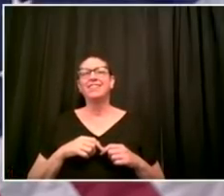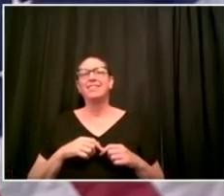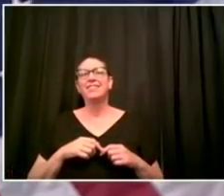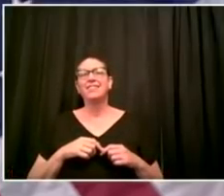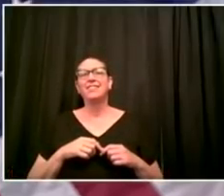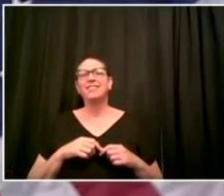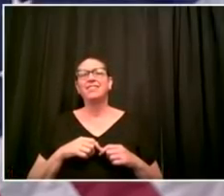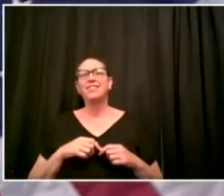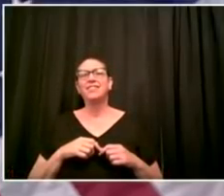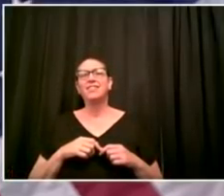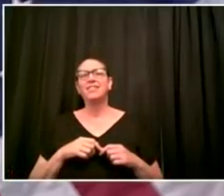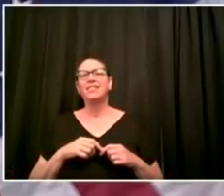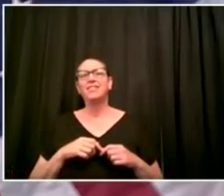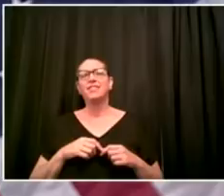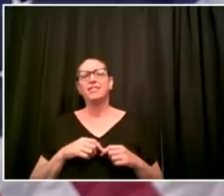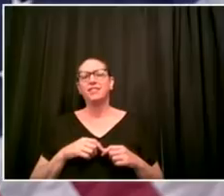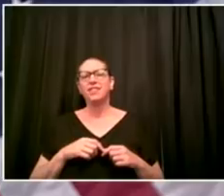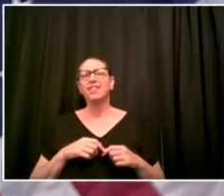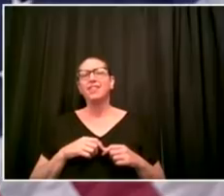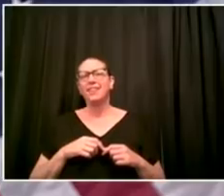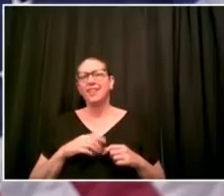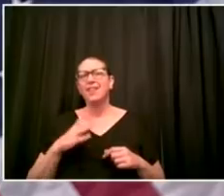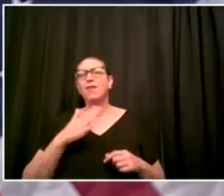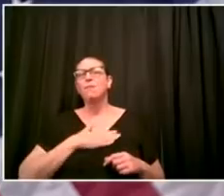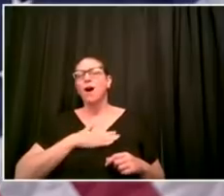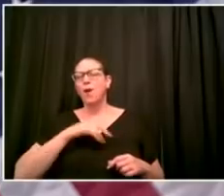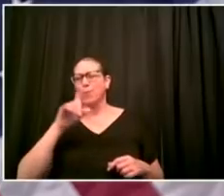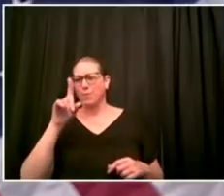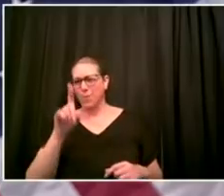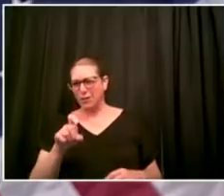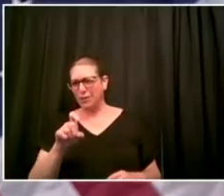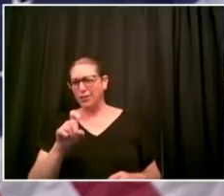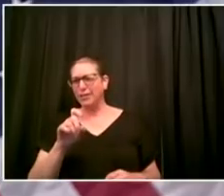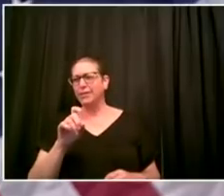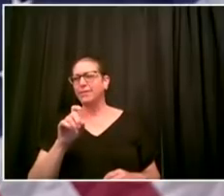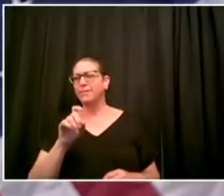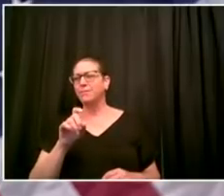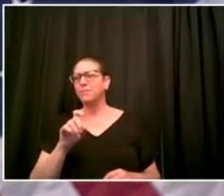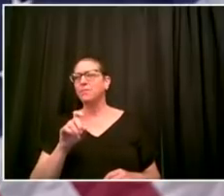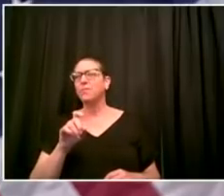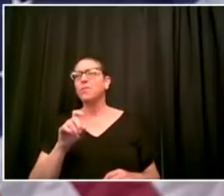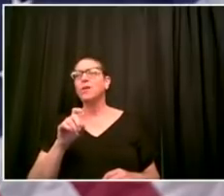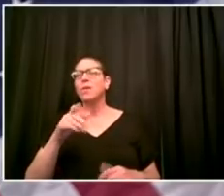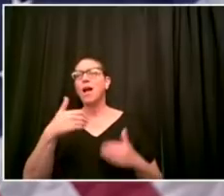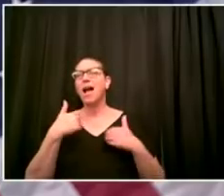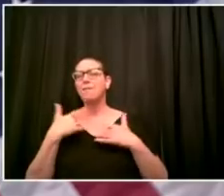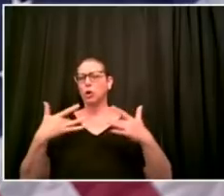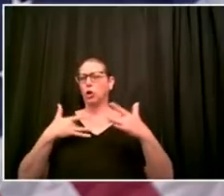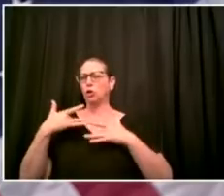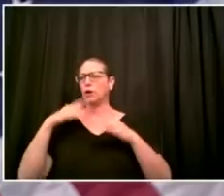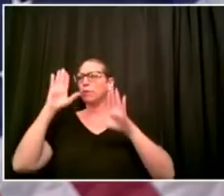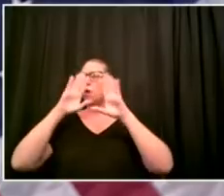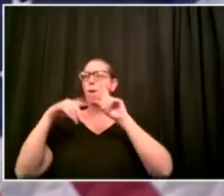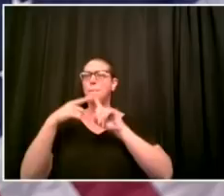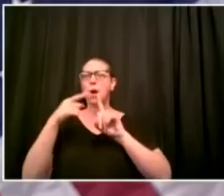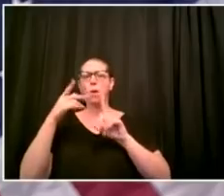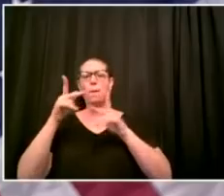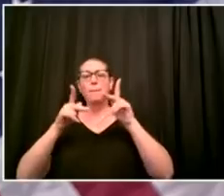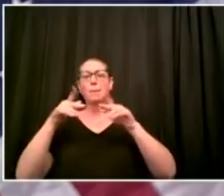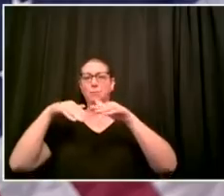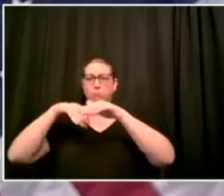this about concerns on folks riding the subway and buses as manufacturing and